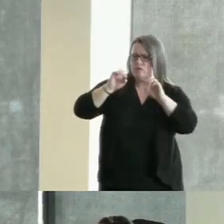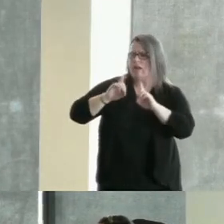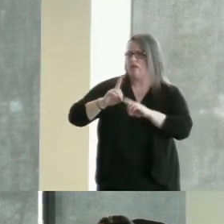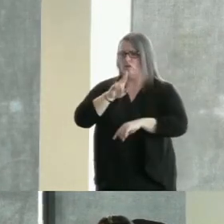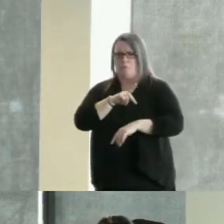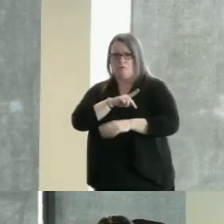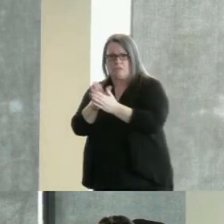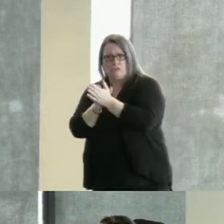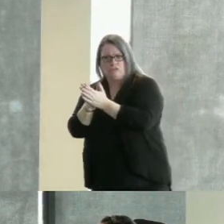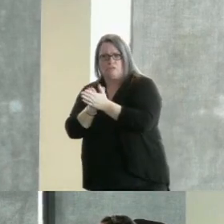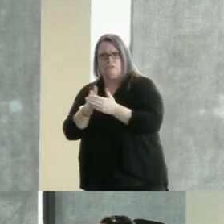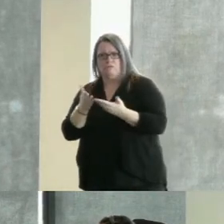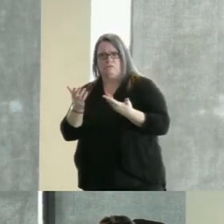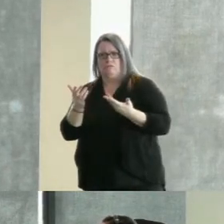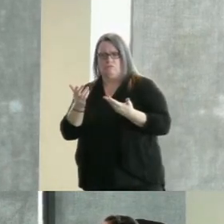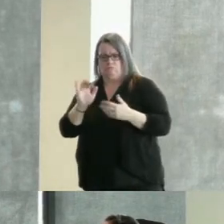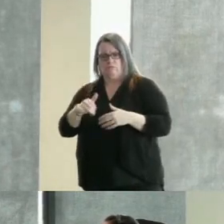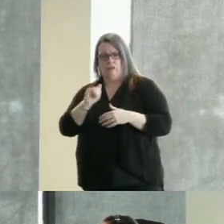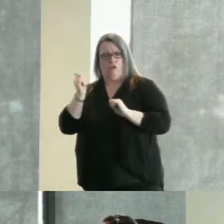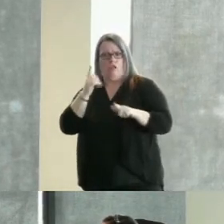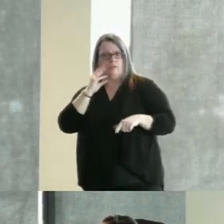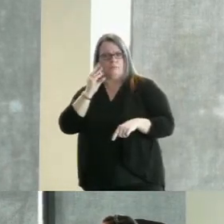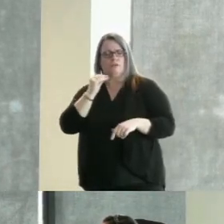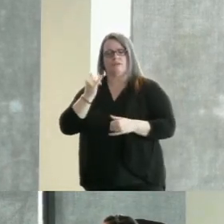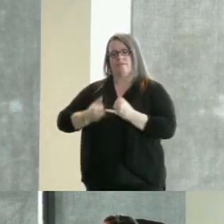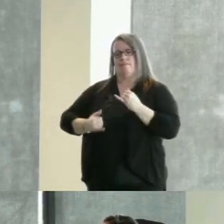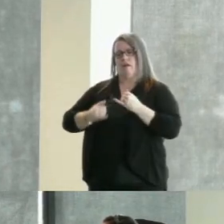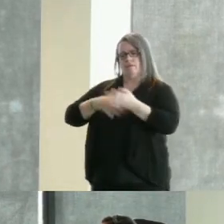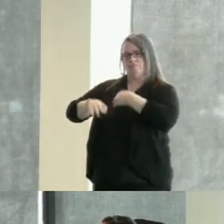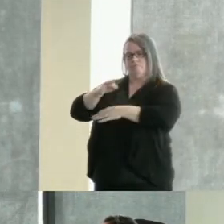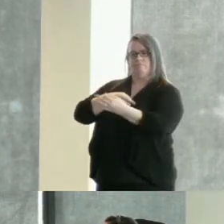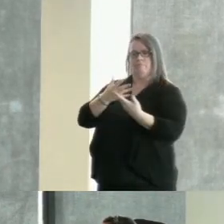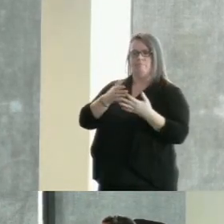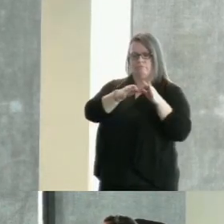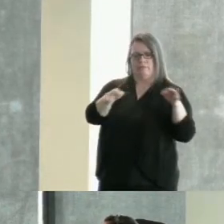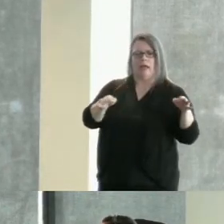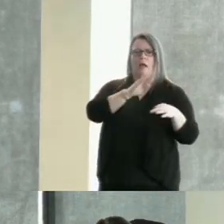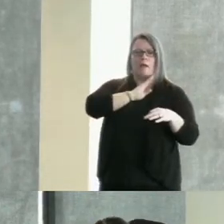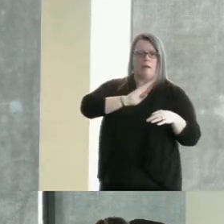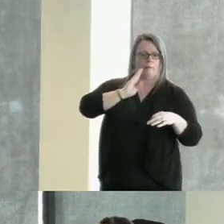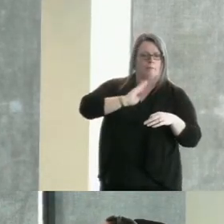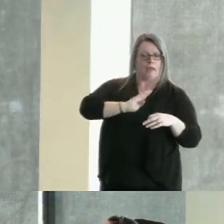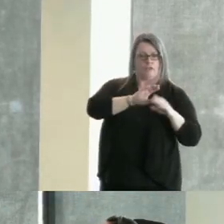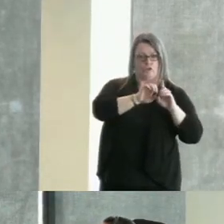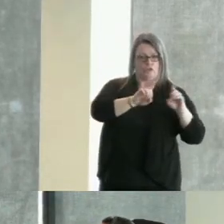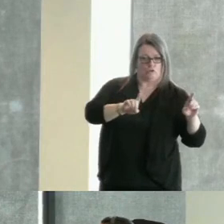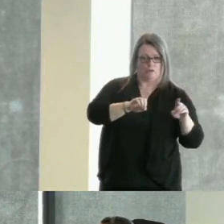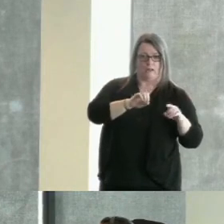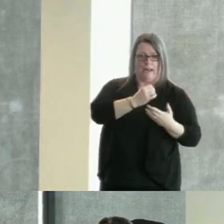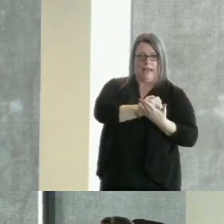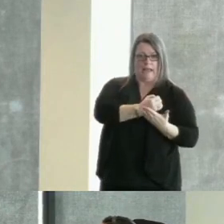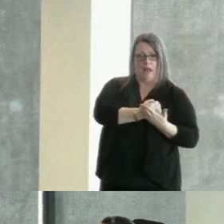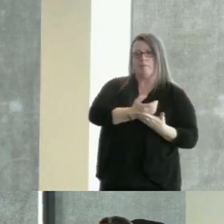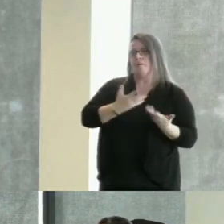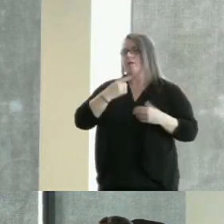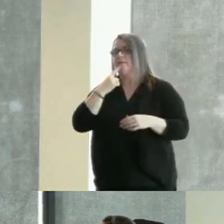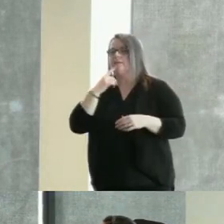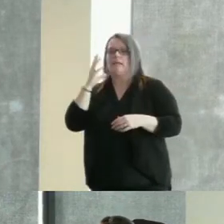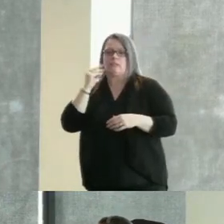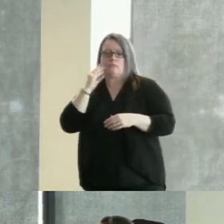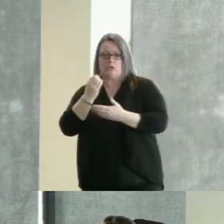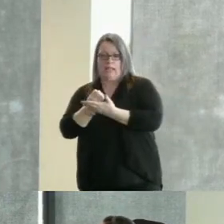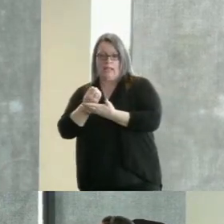interest, things like that. And then finally, an example would be, instead of saying a bachelor's degree in economics, you could say experience in